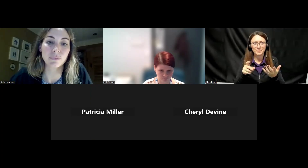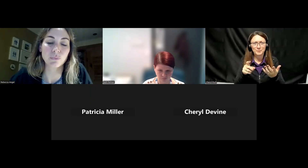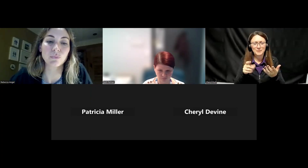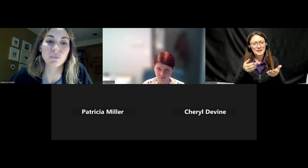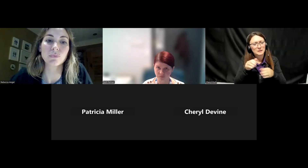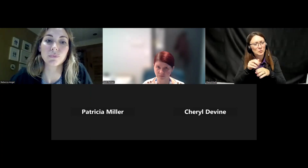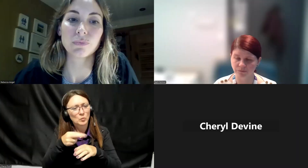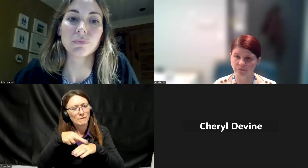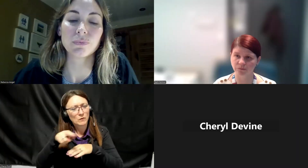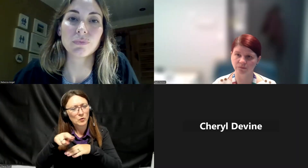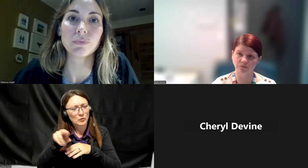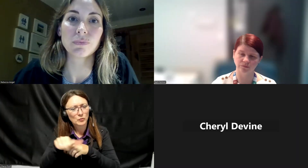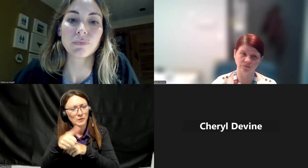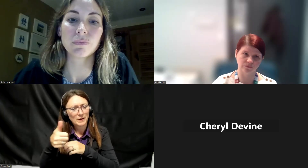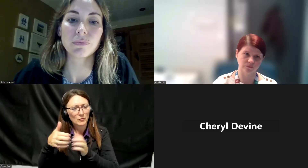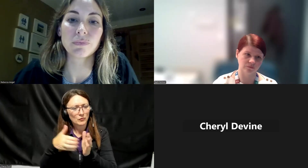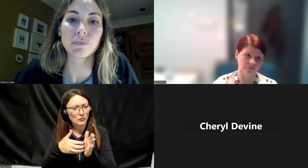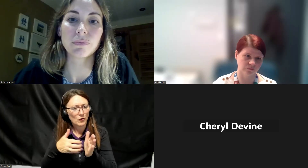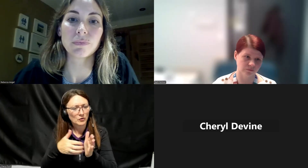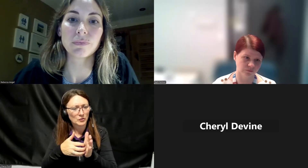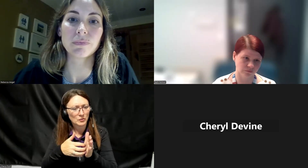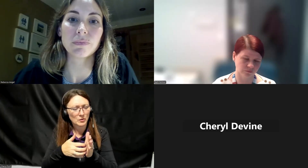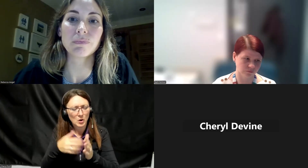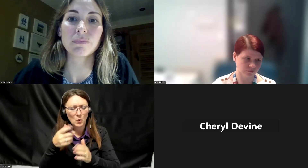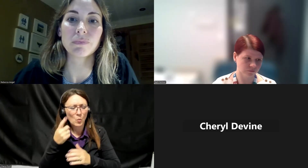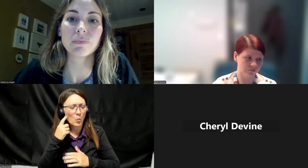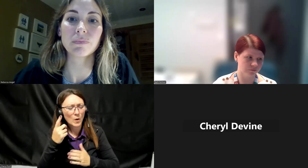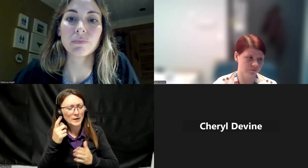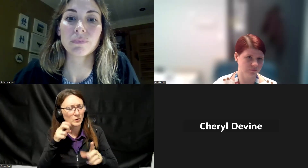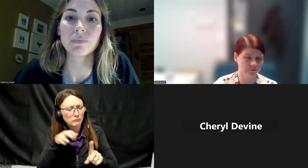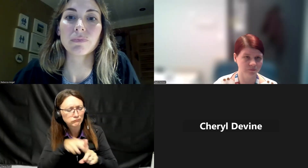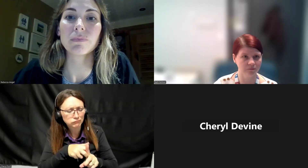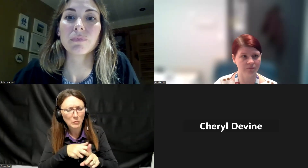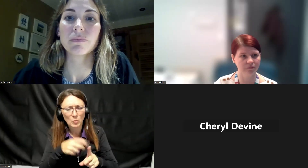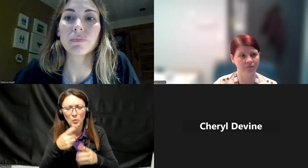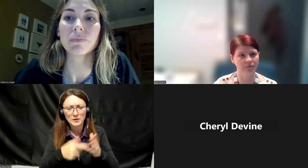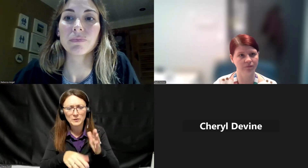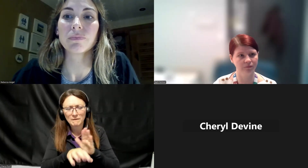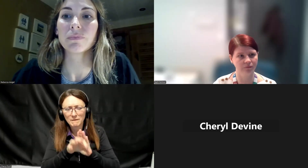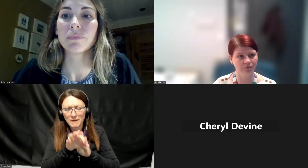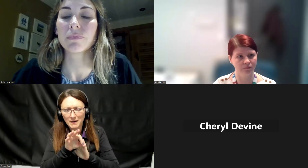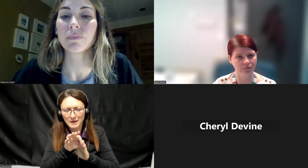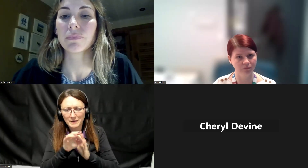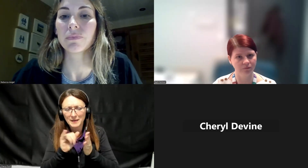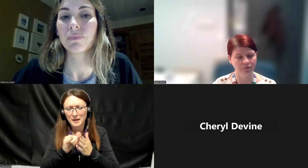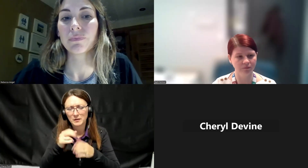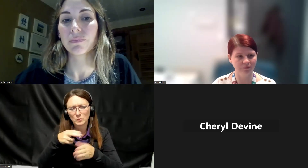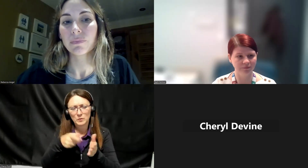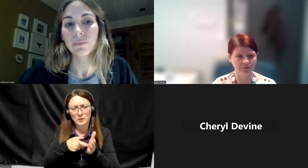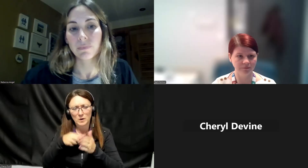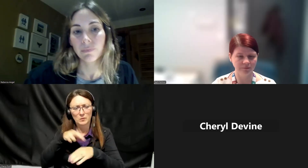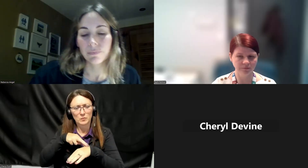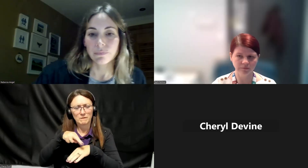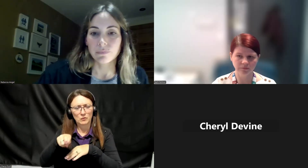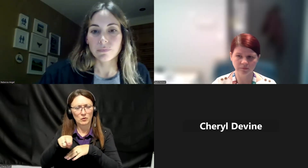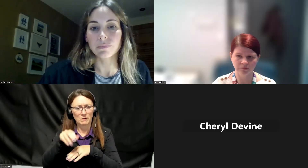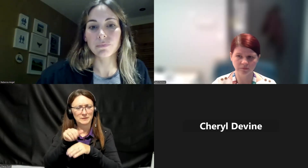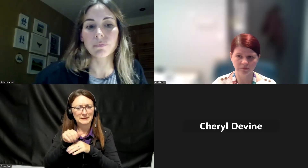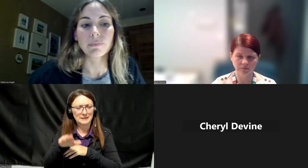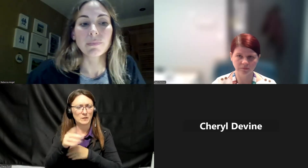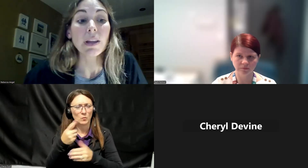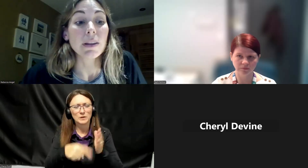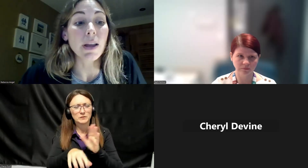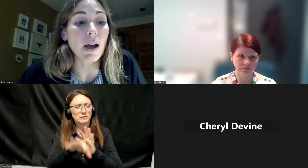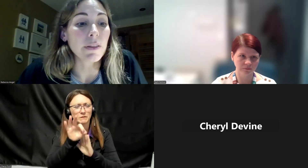other doctor. What is it that you see, or what is that you found, or what is it, and why are you doing that? Like, what have you discovered,